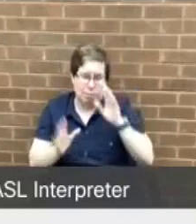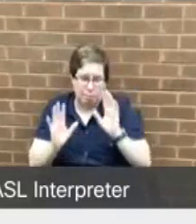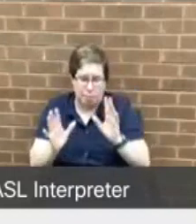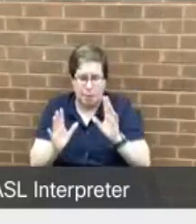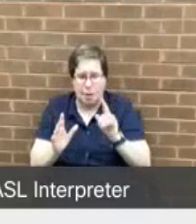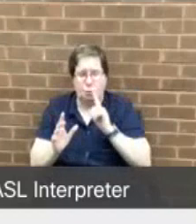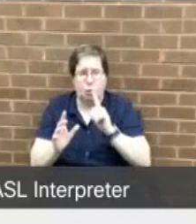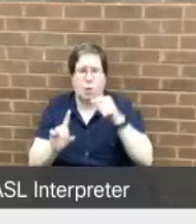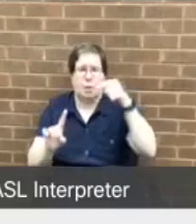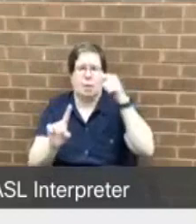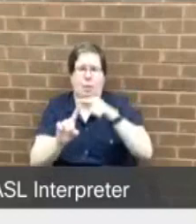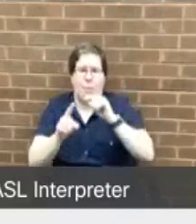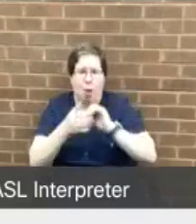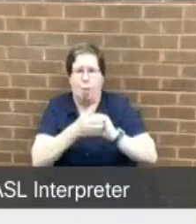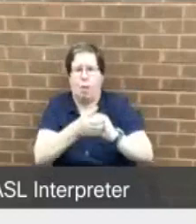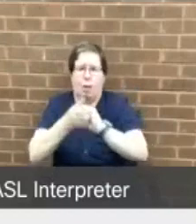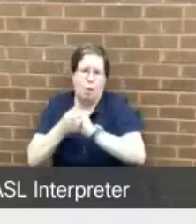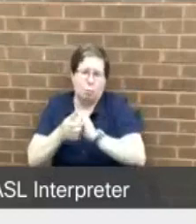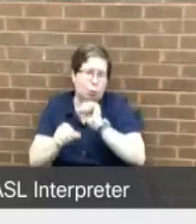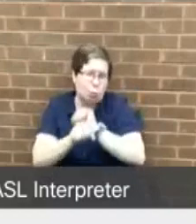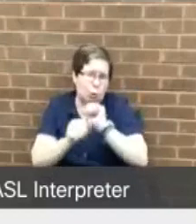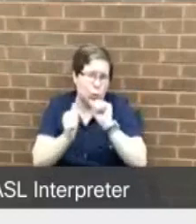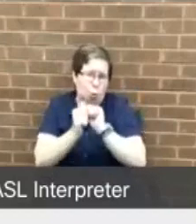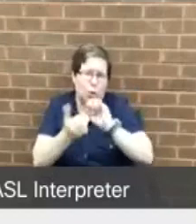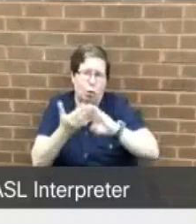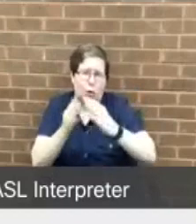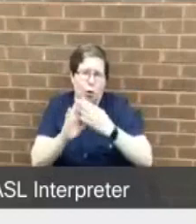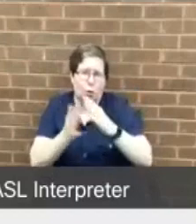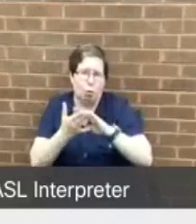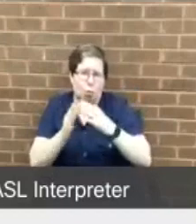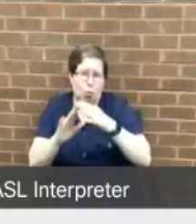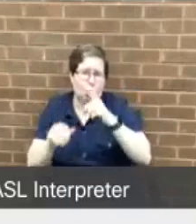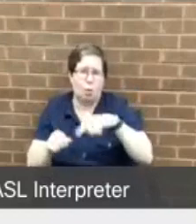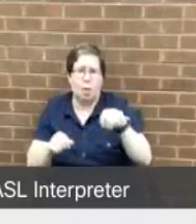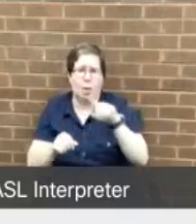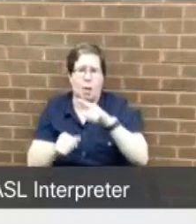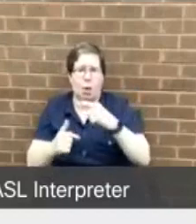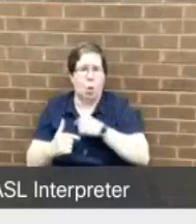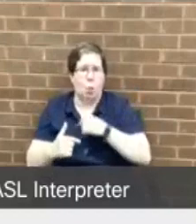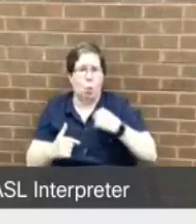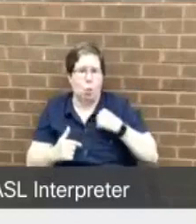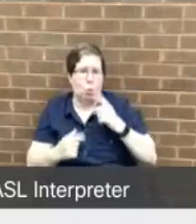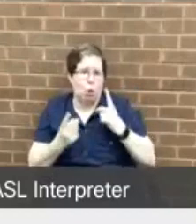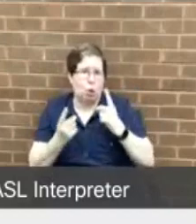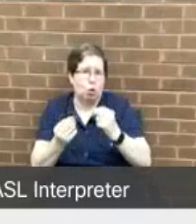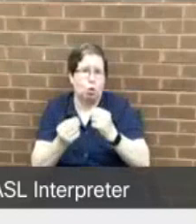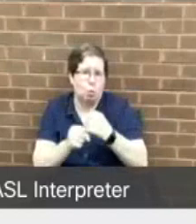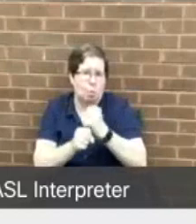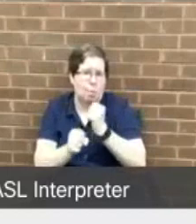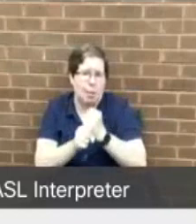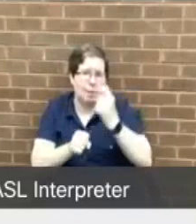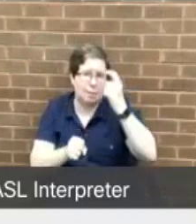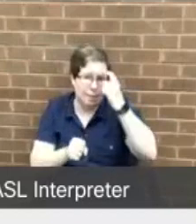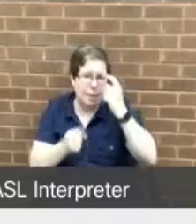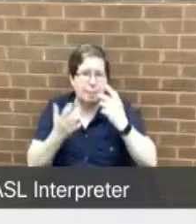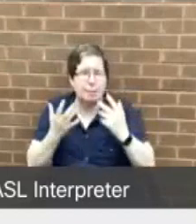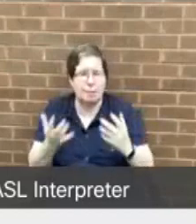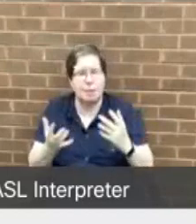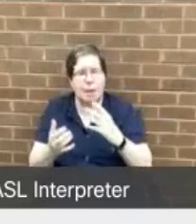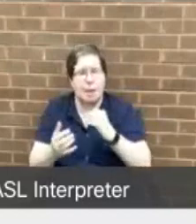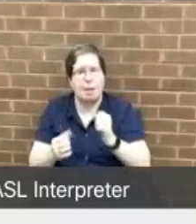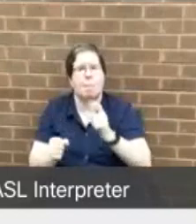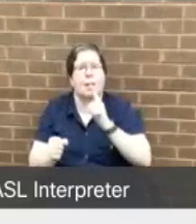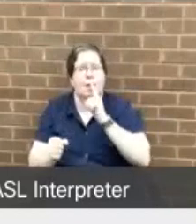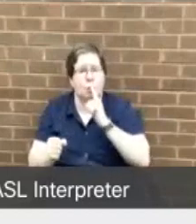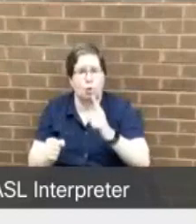really about the collaboration and working with the community to make sure what we're putting in makes sense, and ultimately making sure